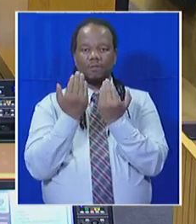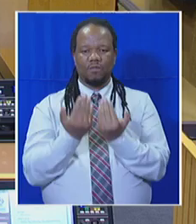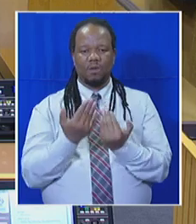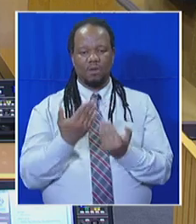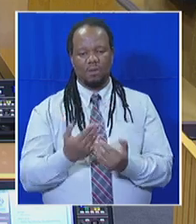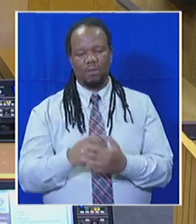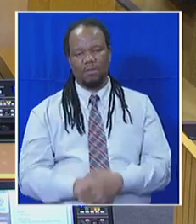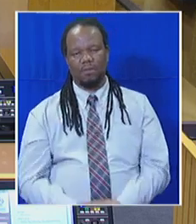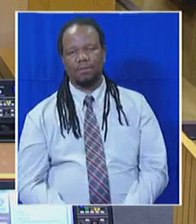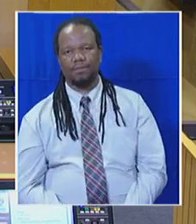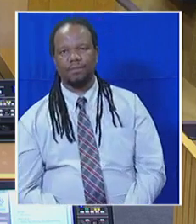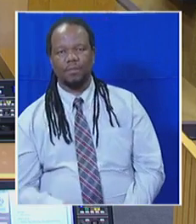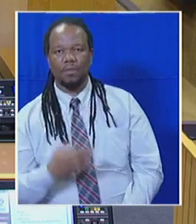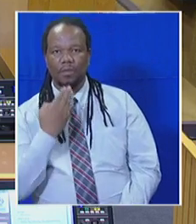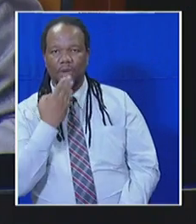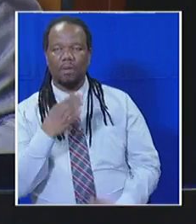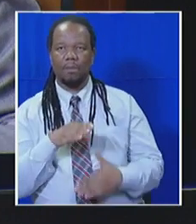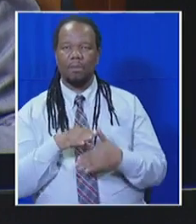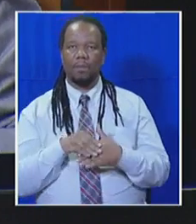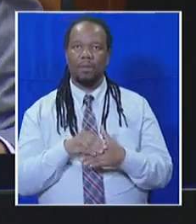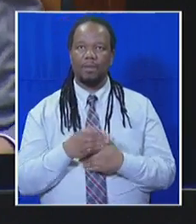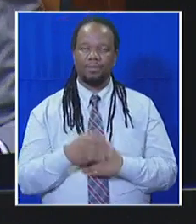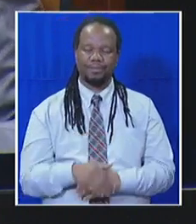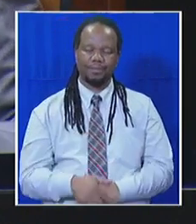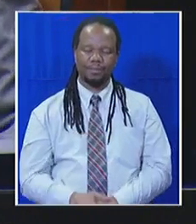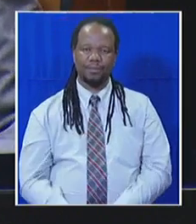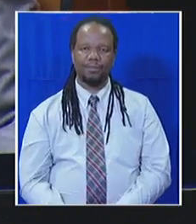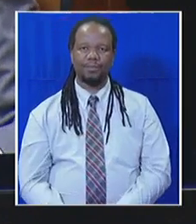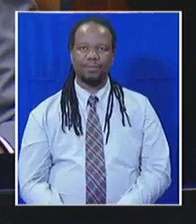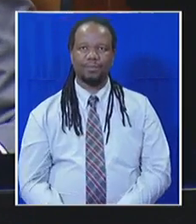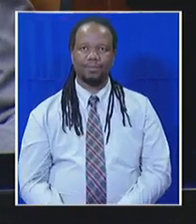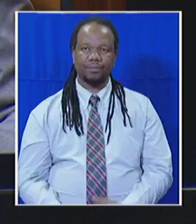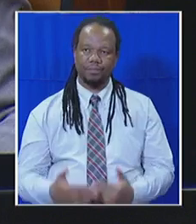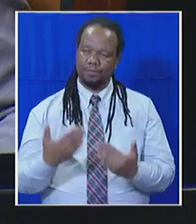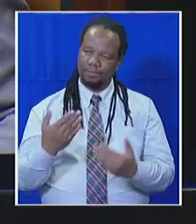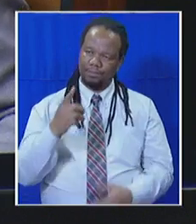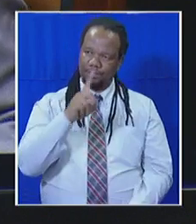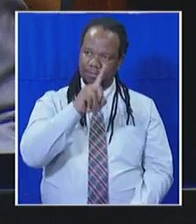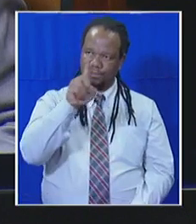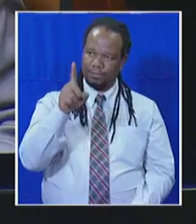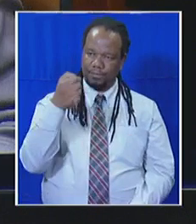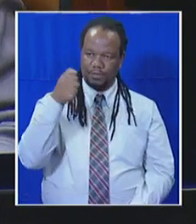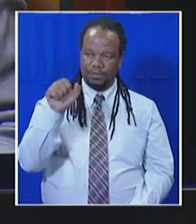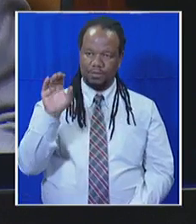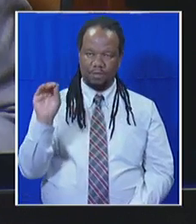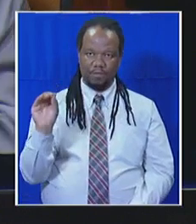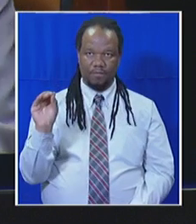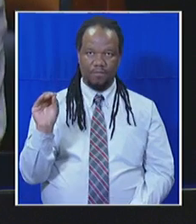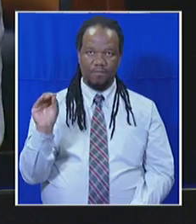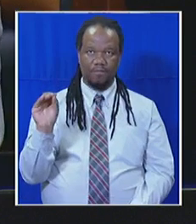Member. Honourable Members, I'll ask the question again. Are there any objections?